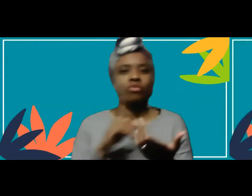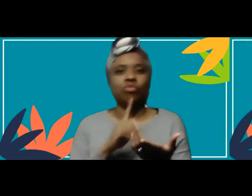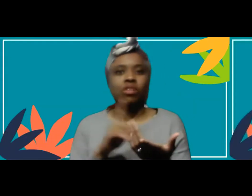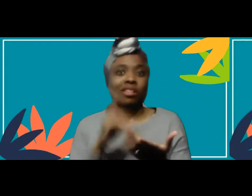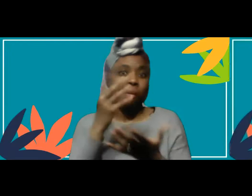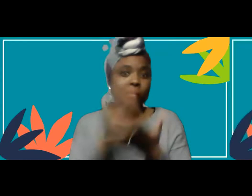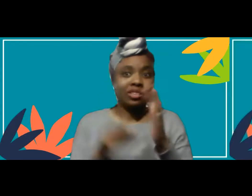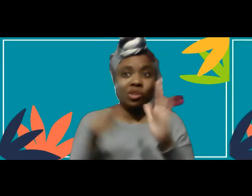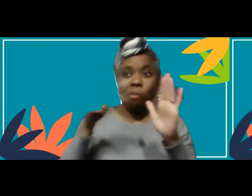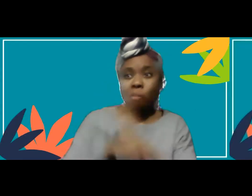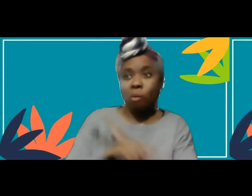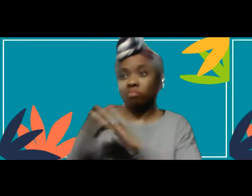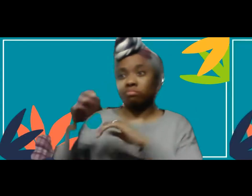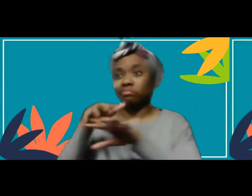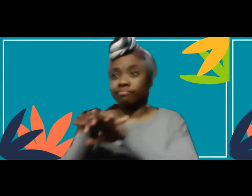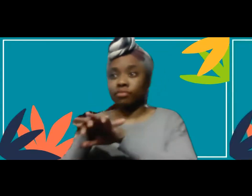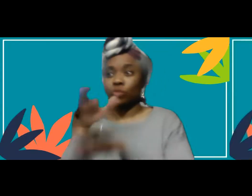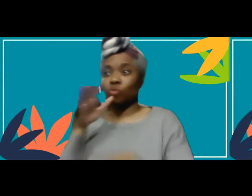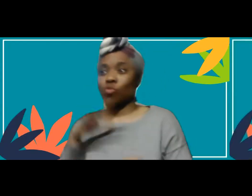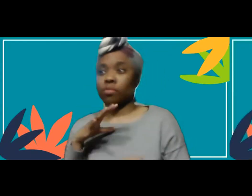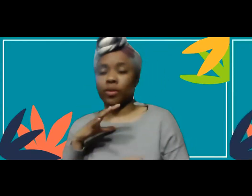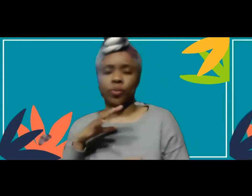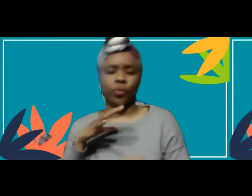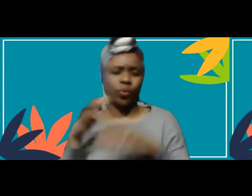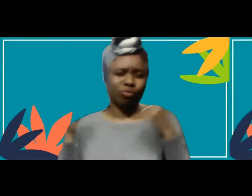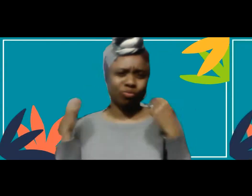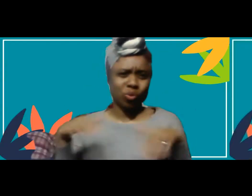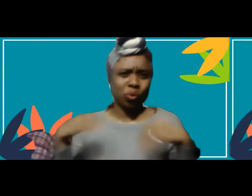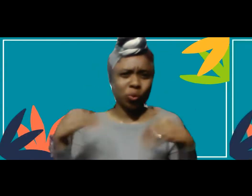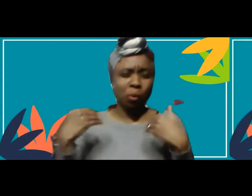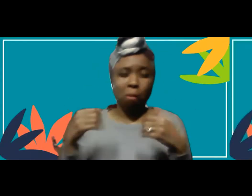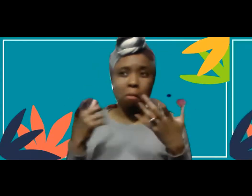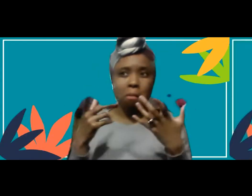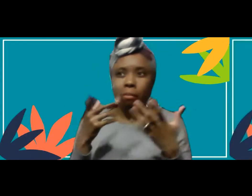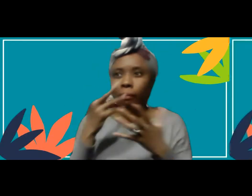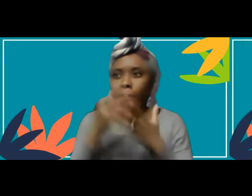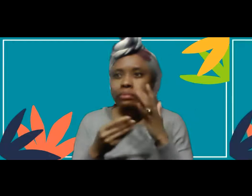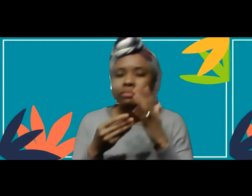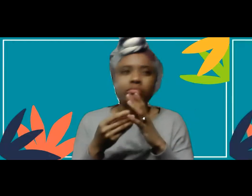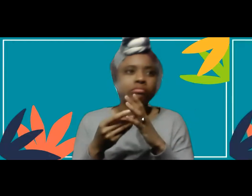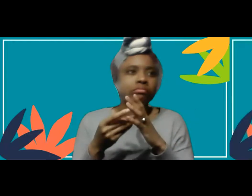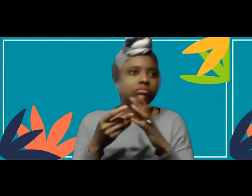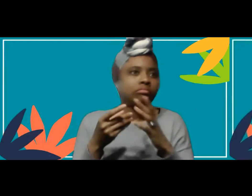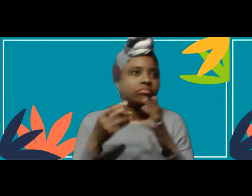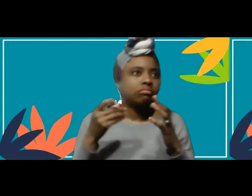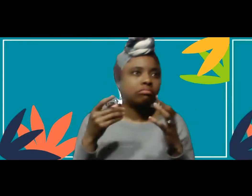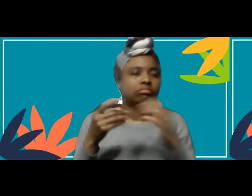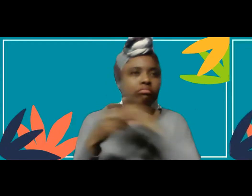Indigenous women, there's so many of us who go missing. We are murdered, we are kidnapped, we